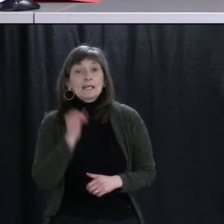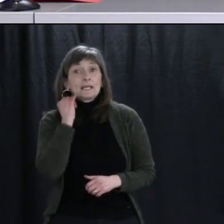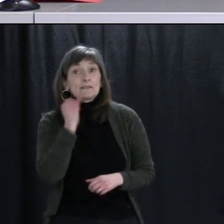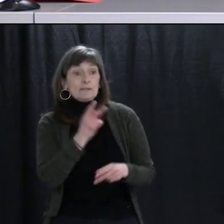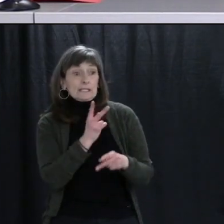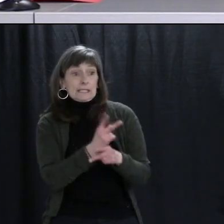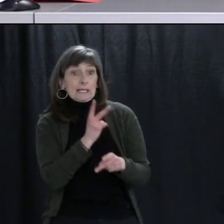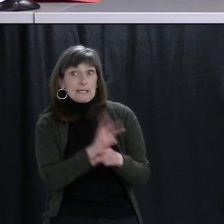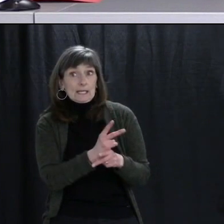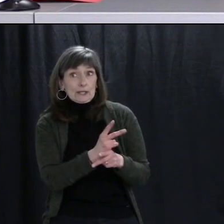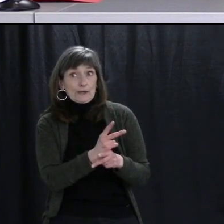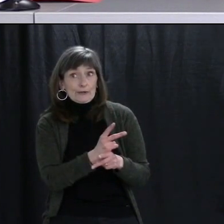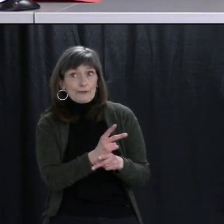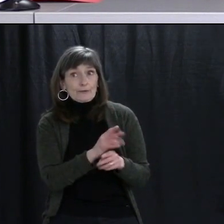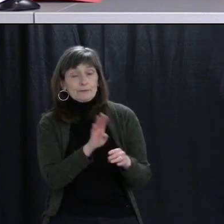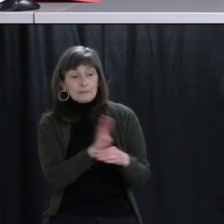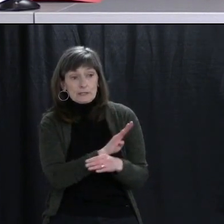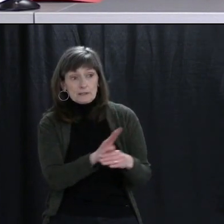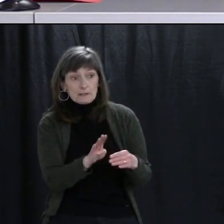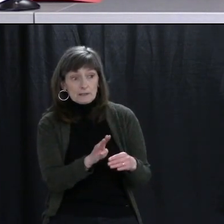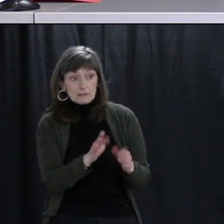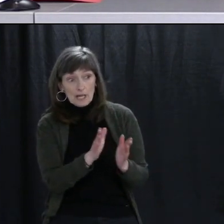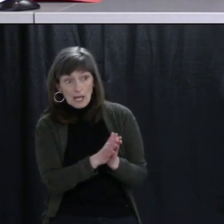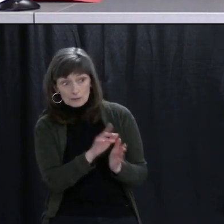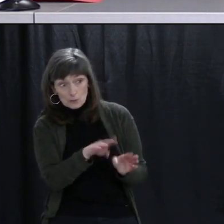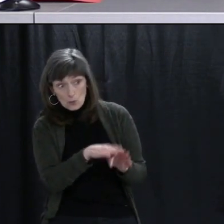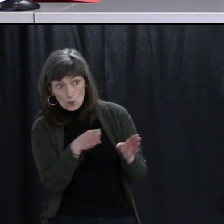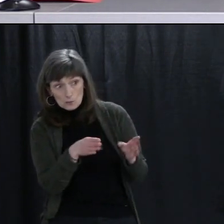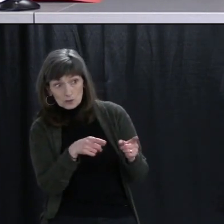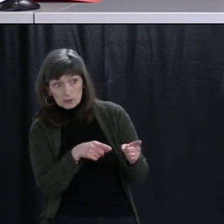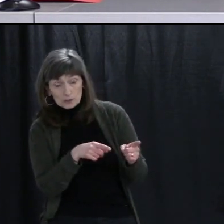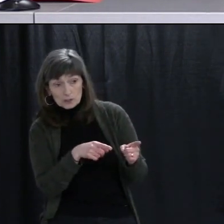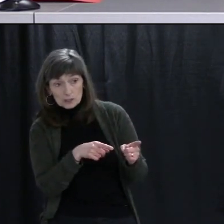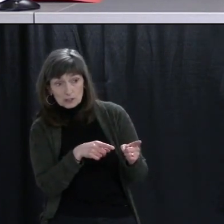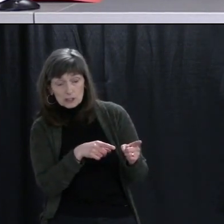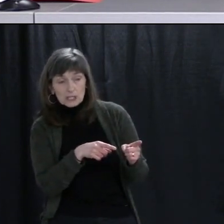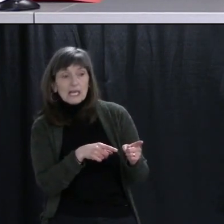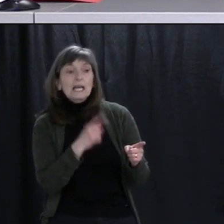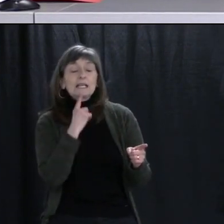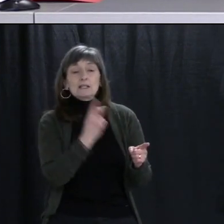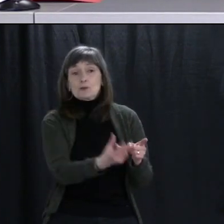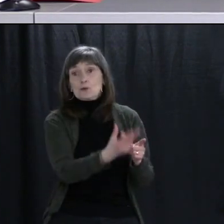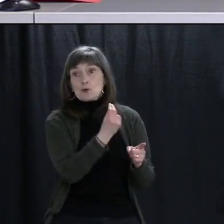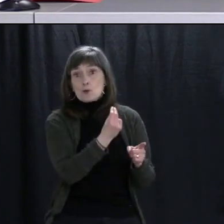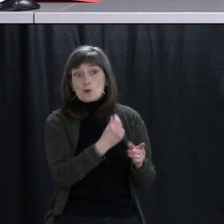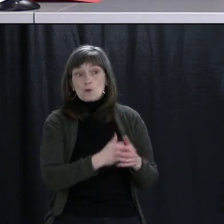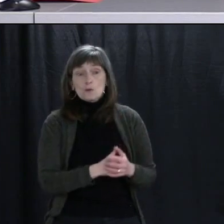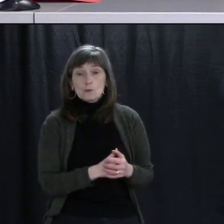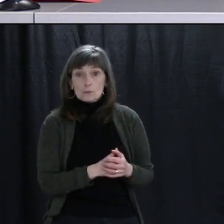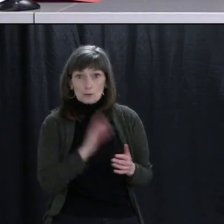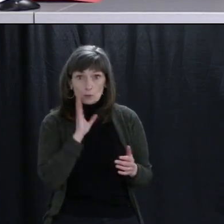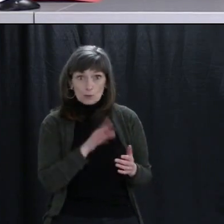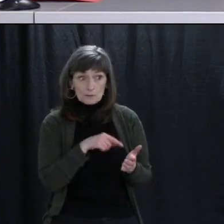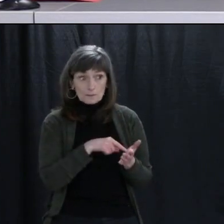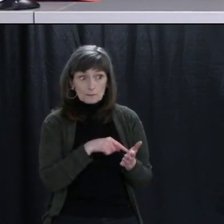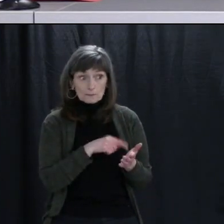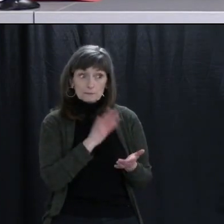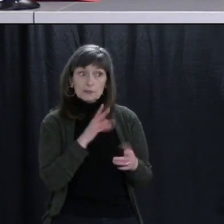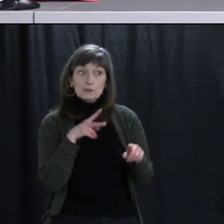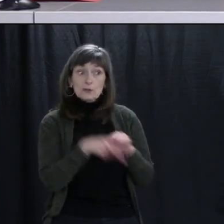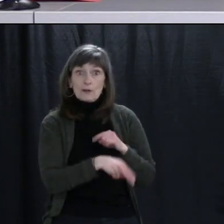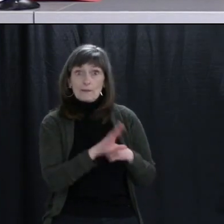but they refuse, will they lose funds from that original compensation agreement? Well, keep in mind right now with our